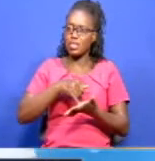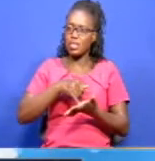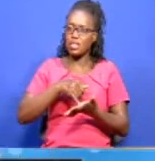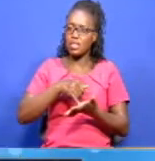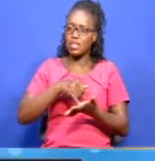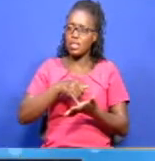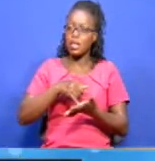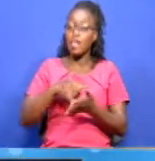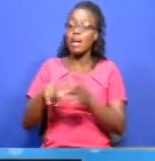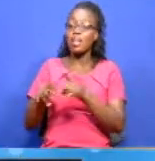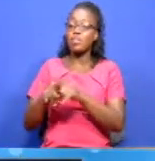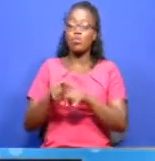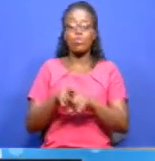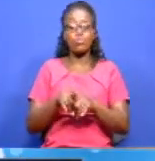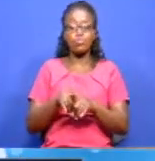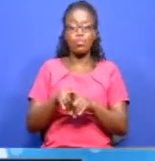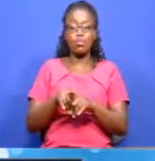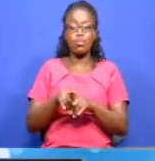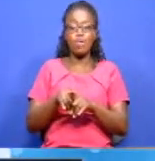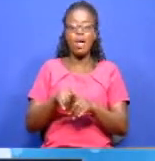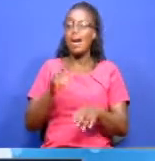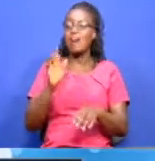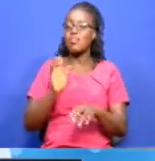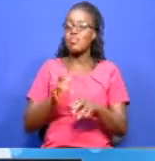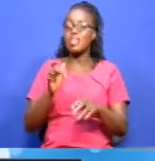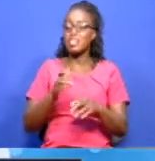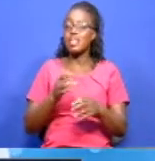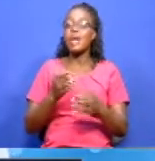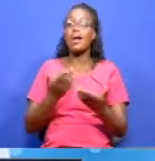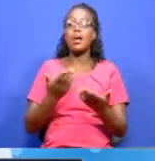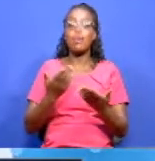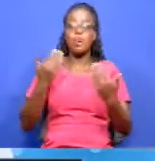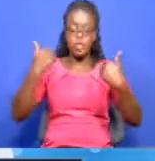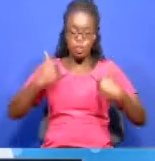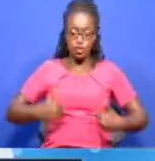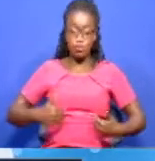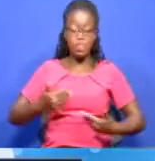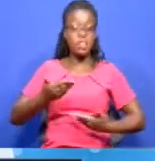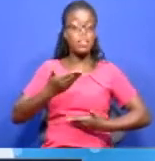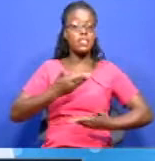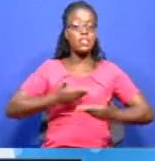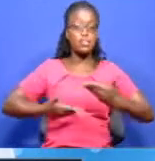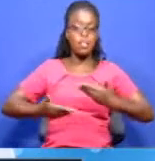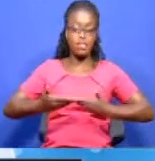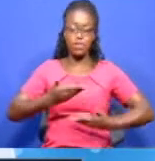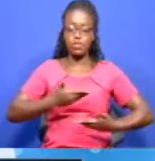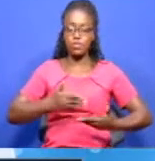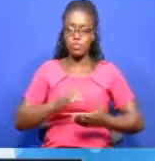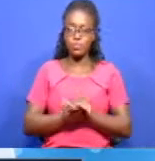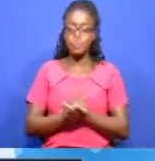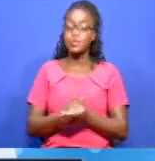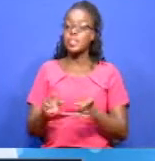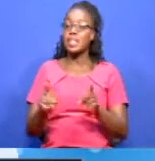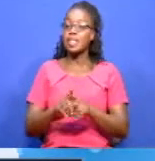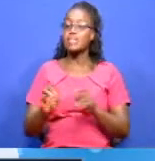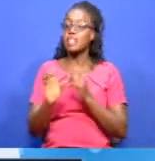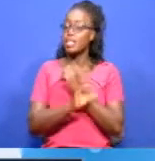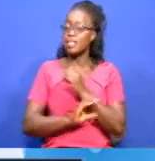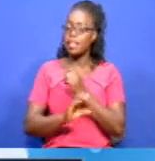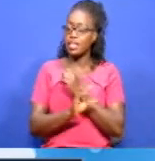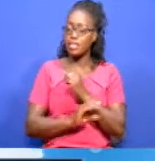even disrupting aspects of human interaction. As a country,